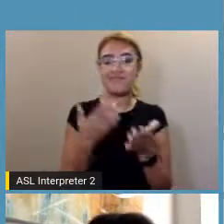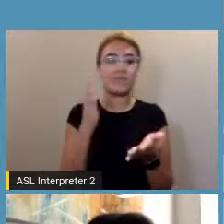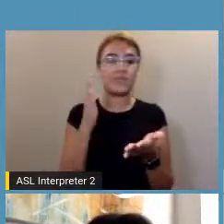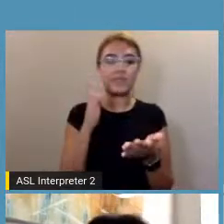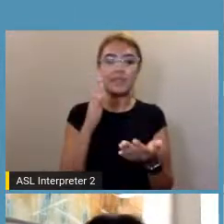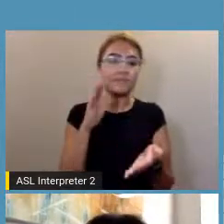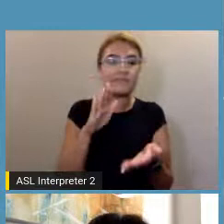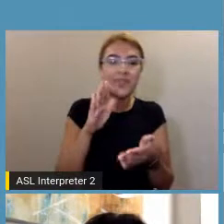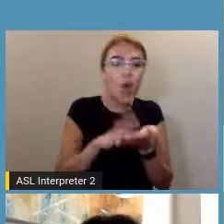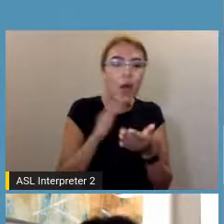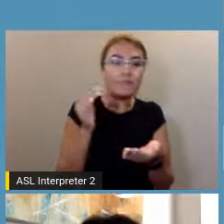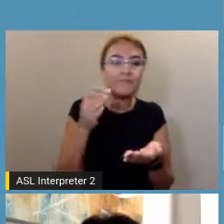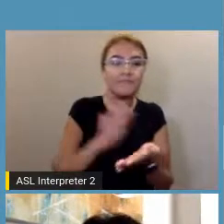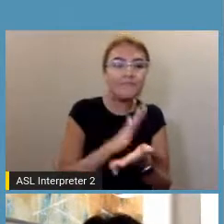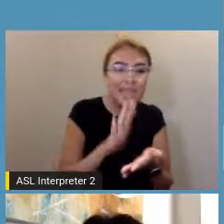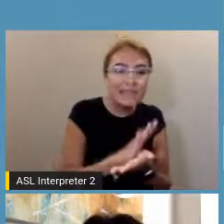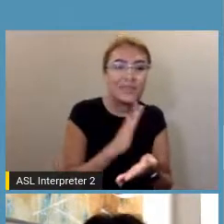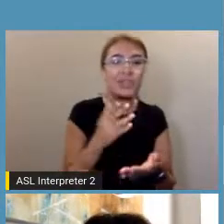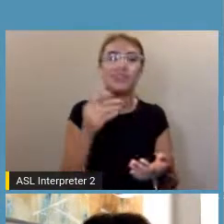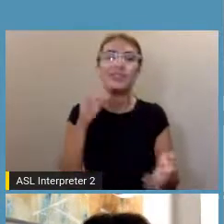So photography, paintings,